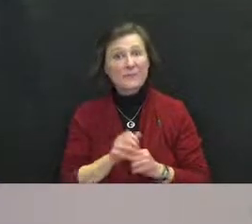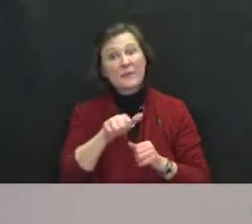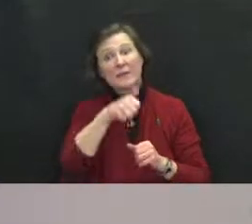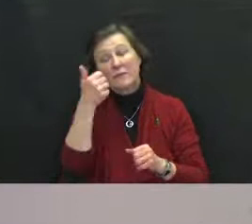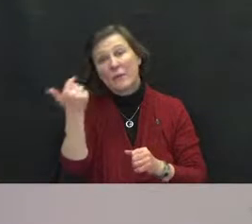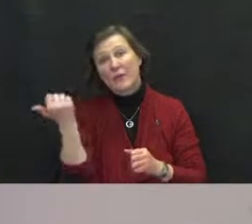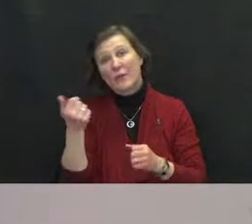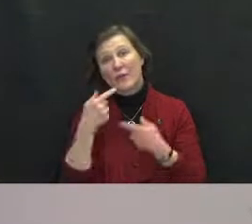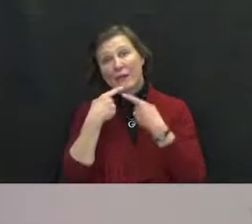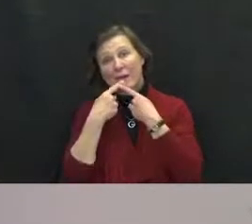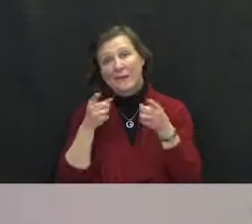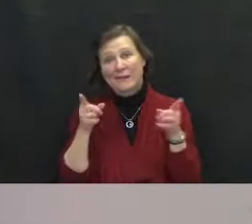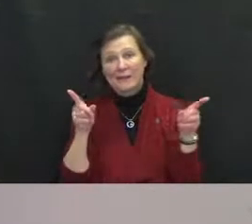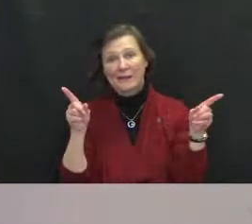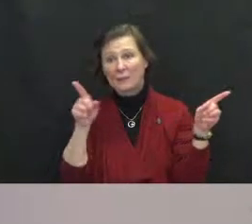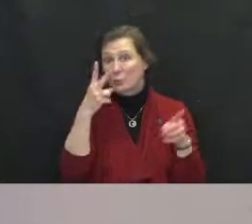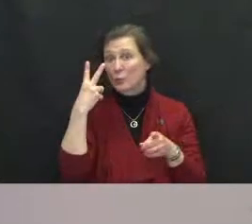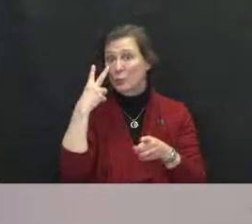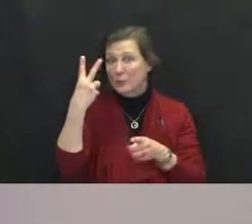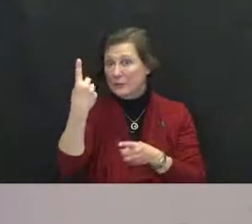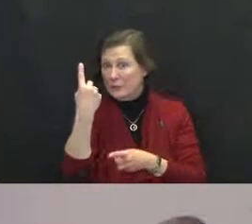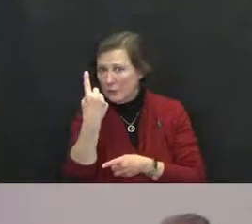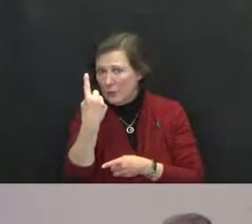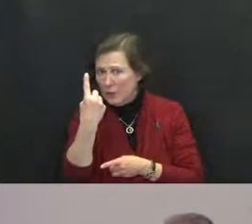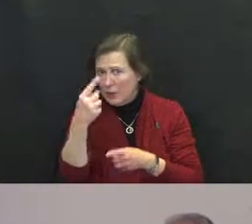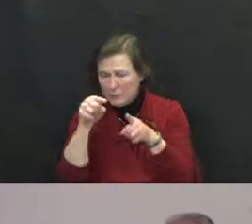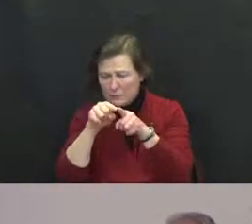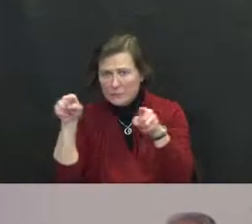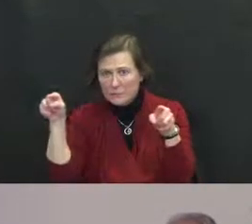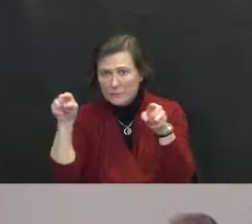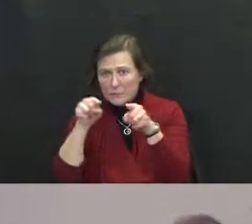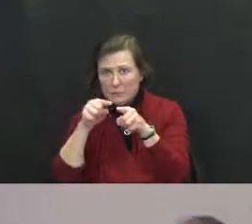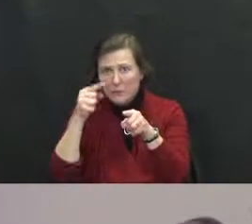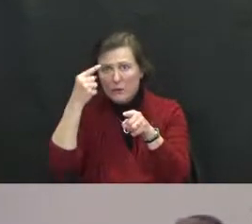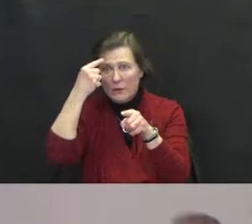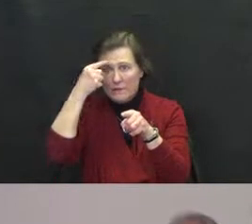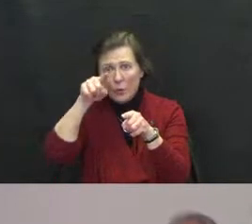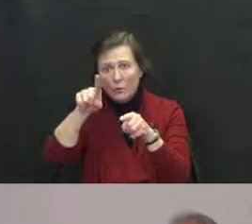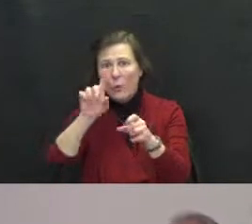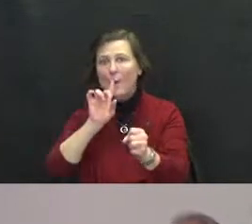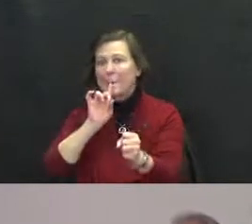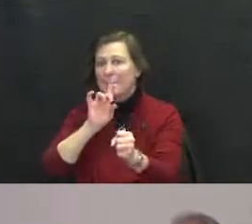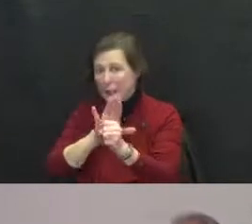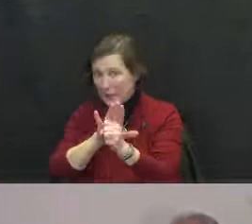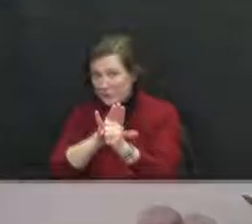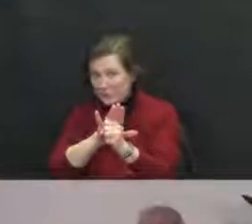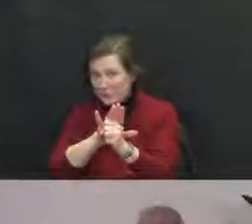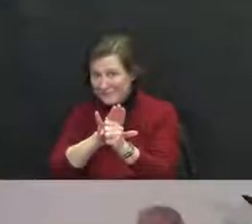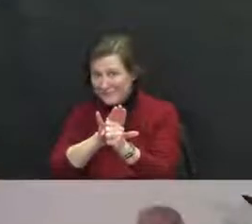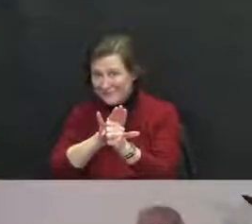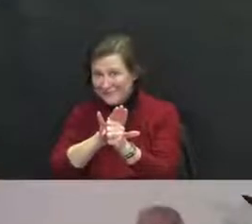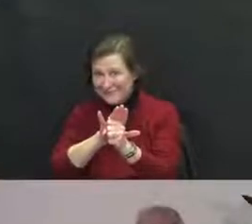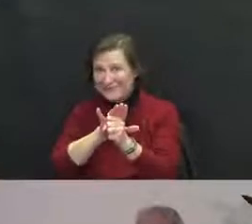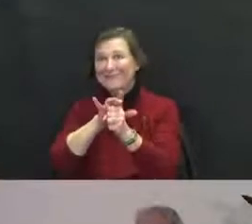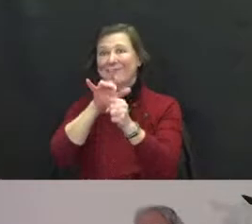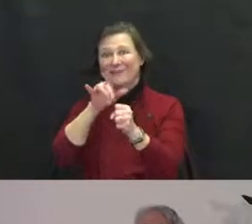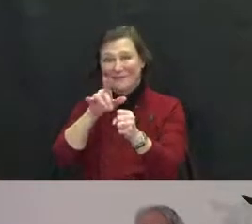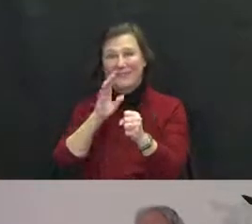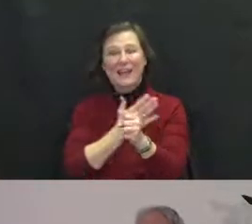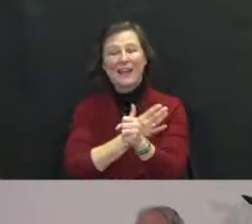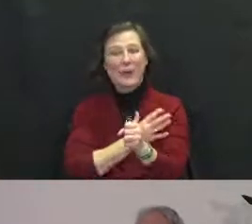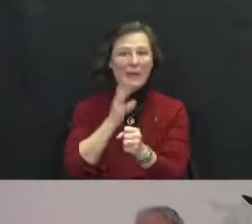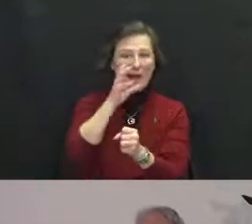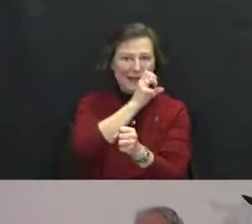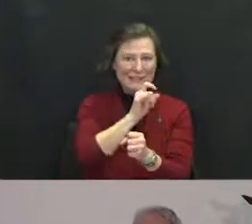other announcements here. Do you see the one about for your pledge, our estimate of giving